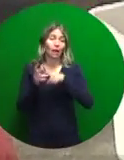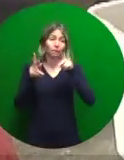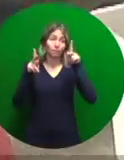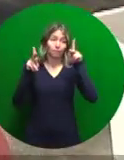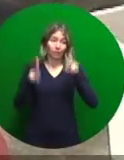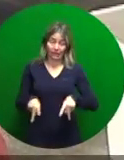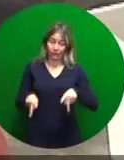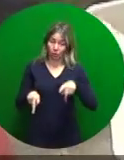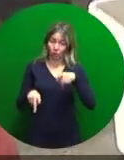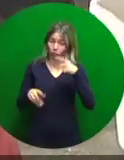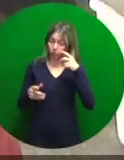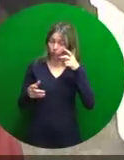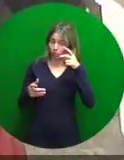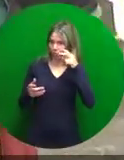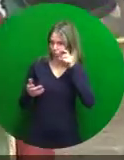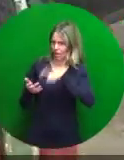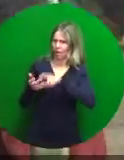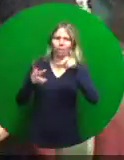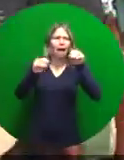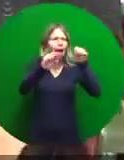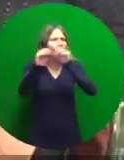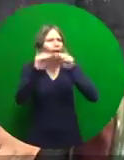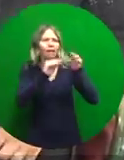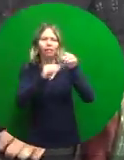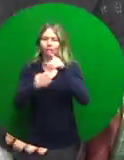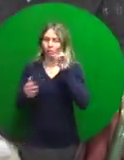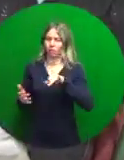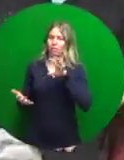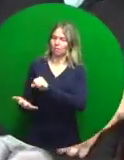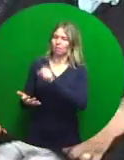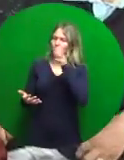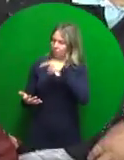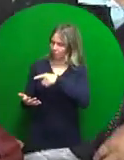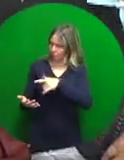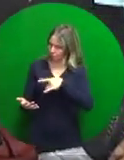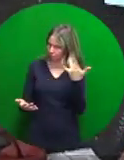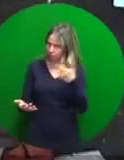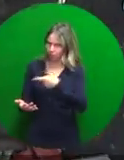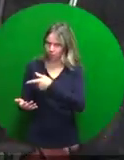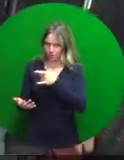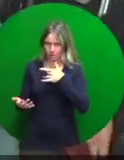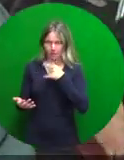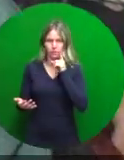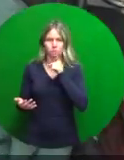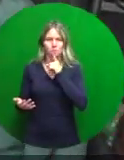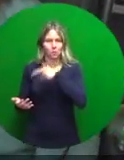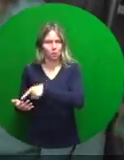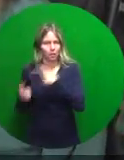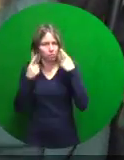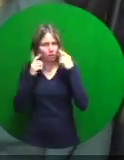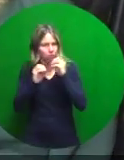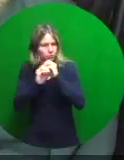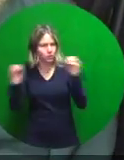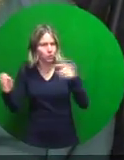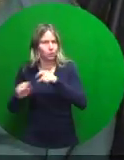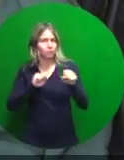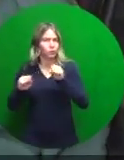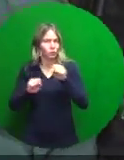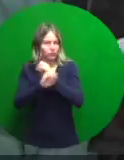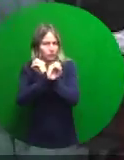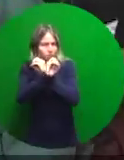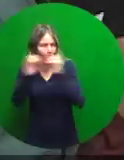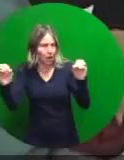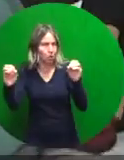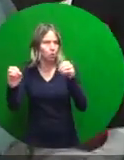make any movements, and she wouldn't hear anything. Yeah. And that's when they got suspicious, and they